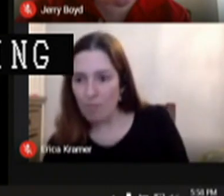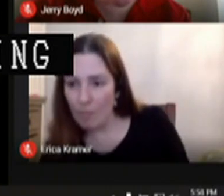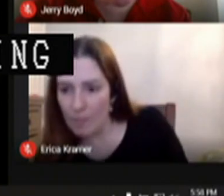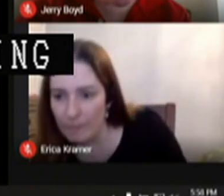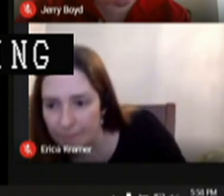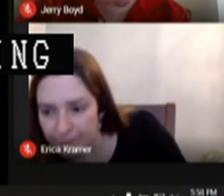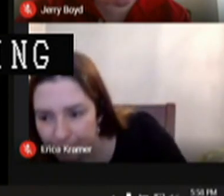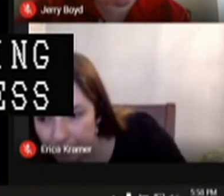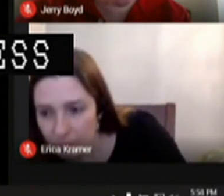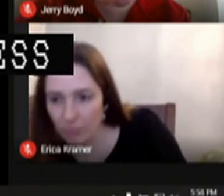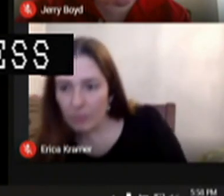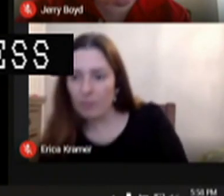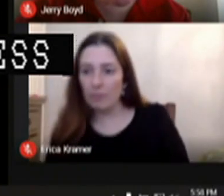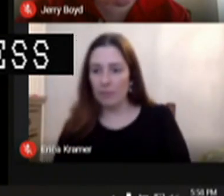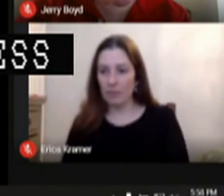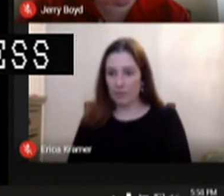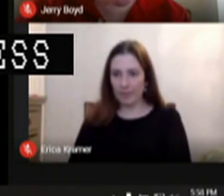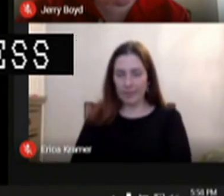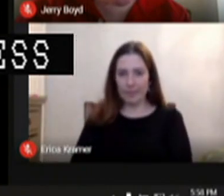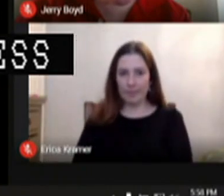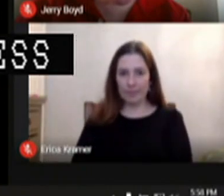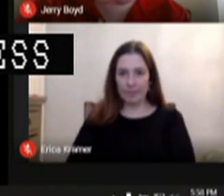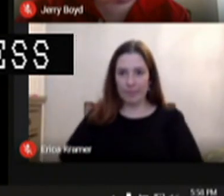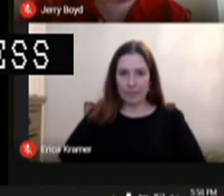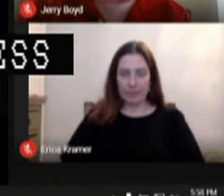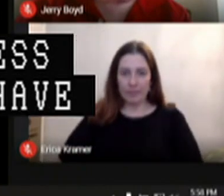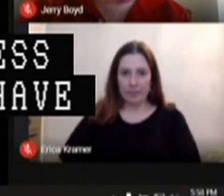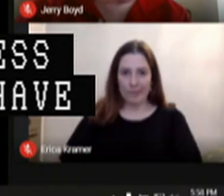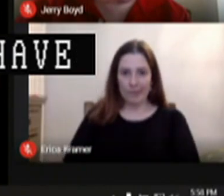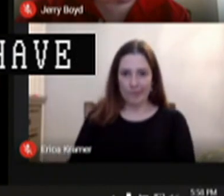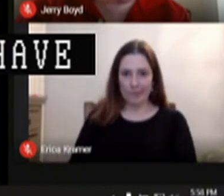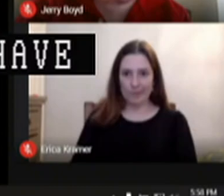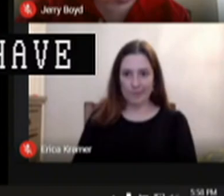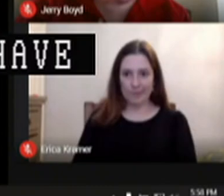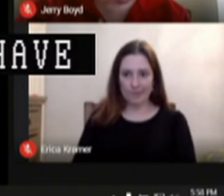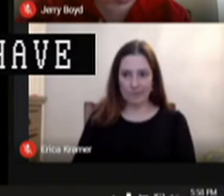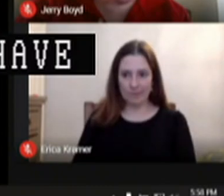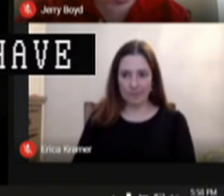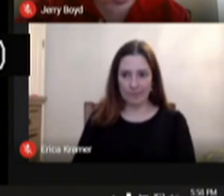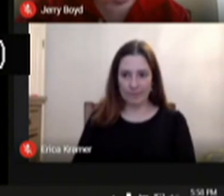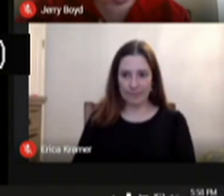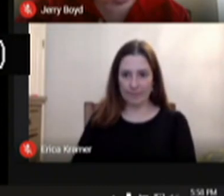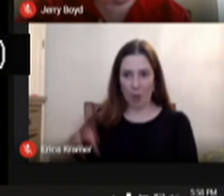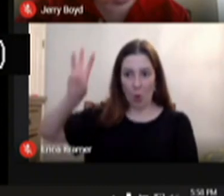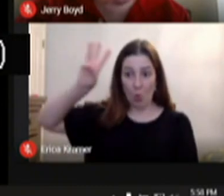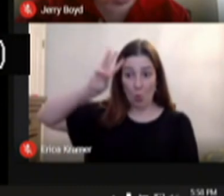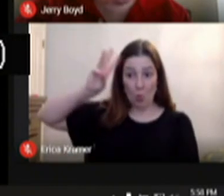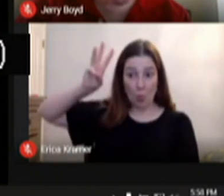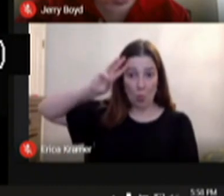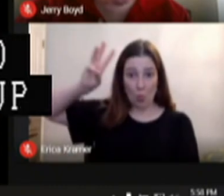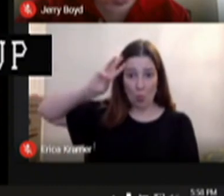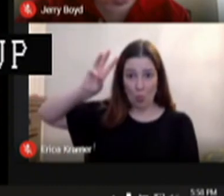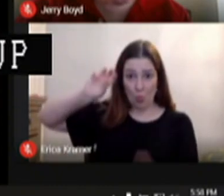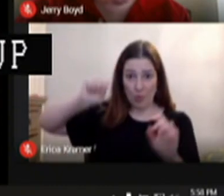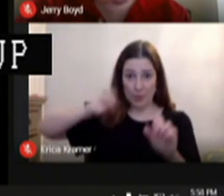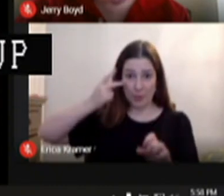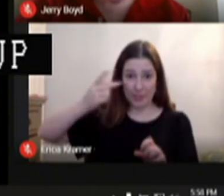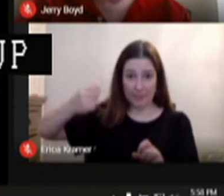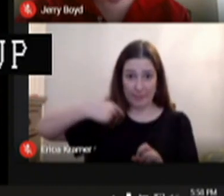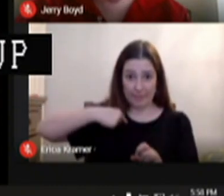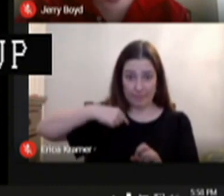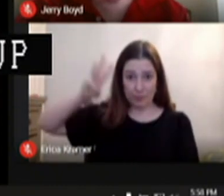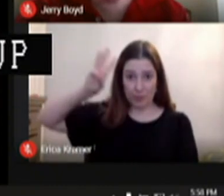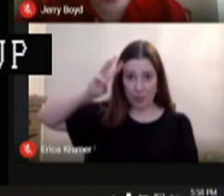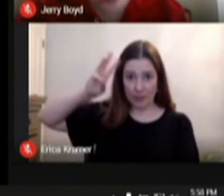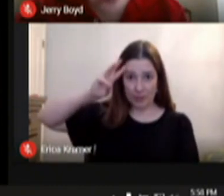of seating that have arms for folks with limited mobility to be able to push up more easily. And there are numerous opportunities